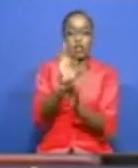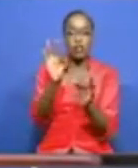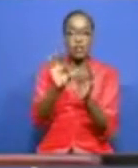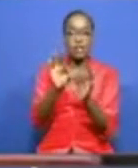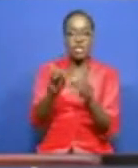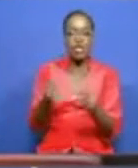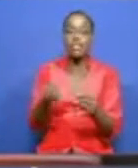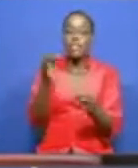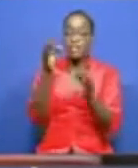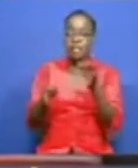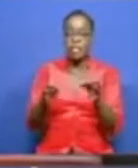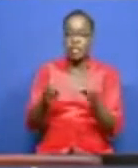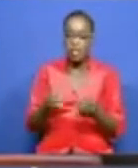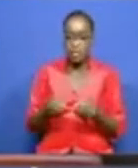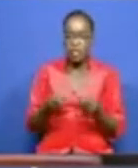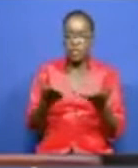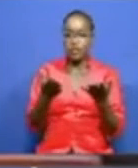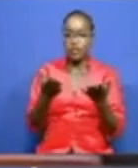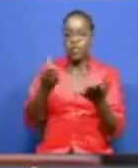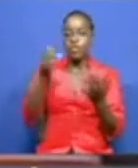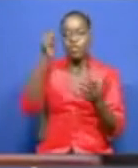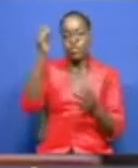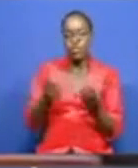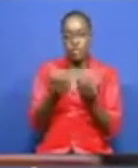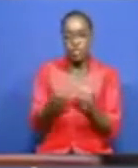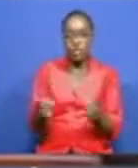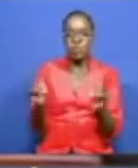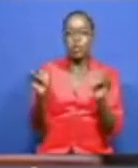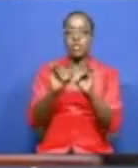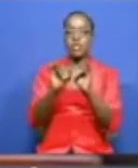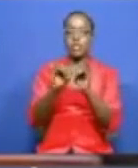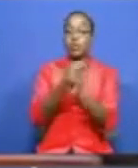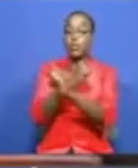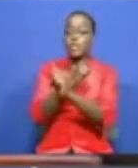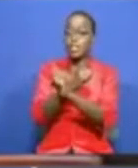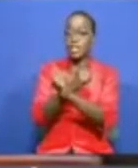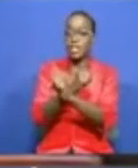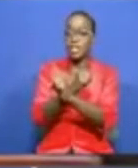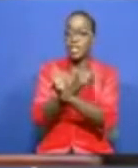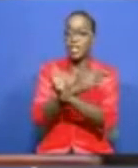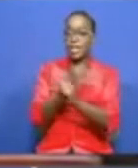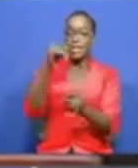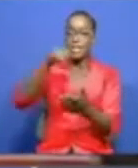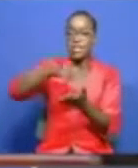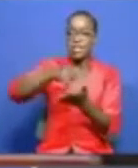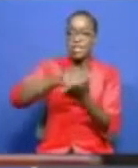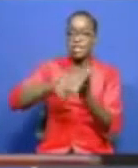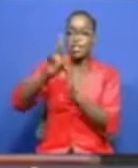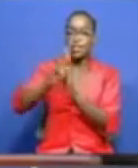of justice, judicial independence, protecting and entrenching the rule of